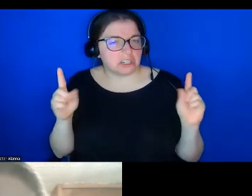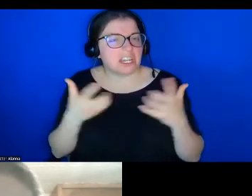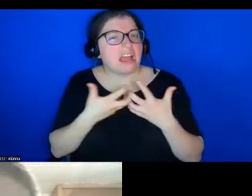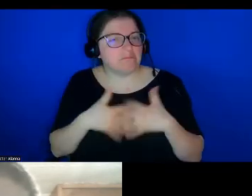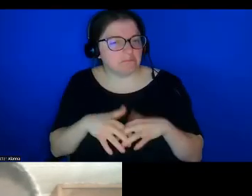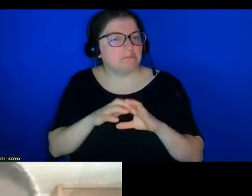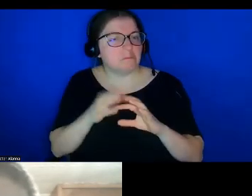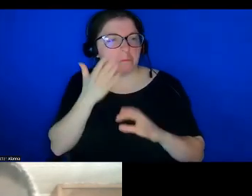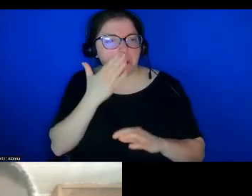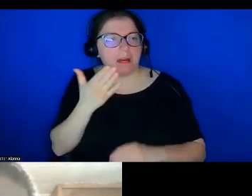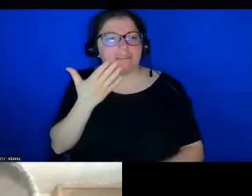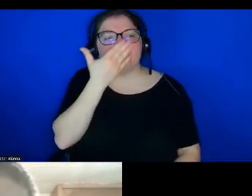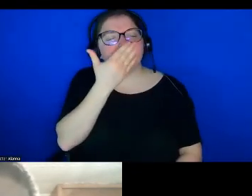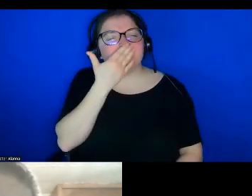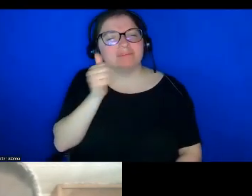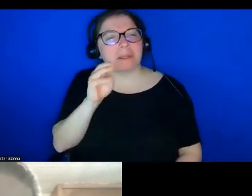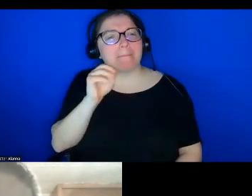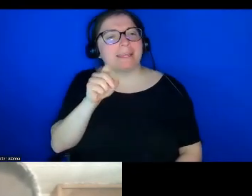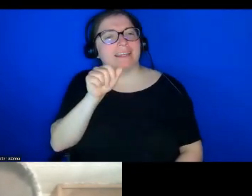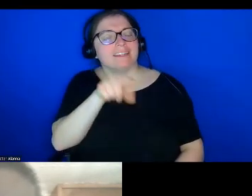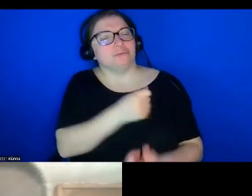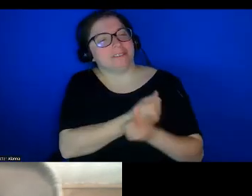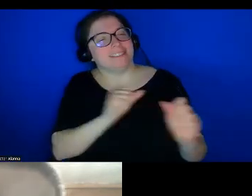amanda you uh saved our lives